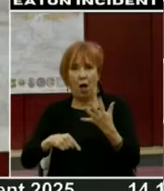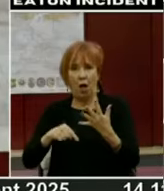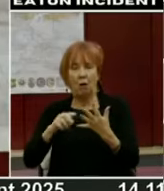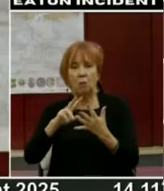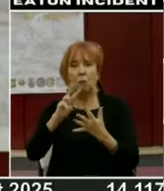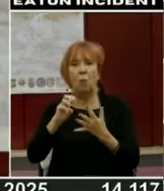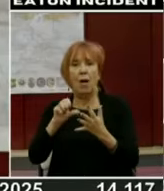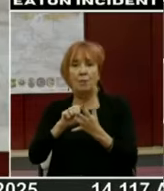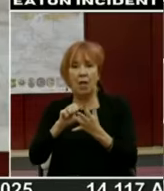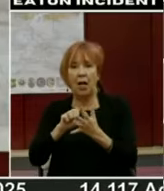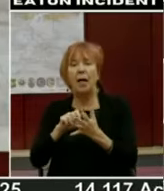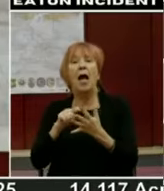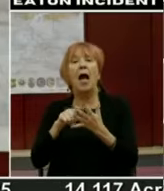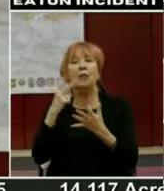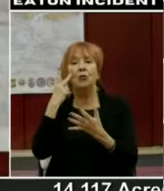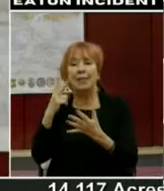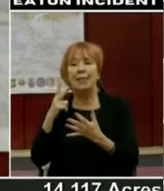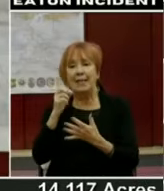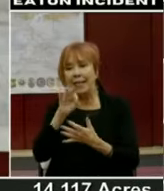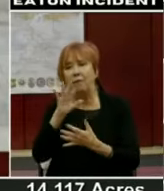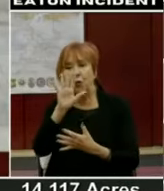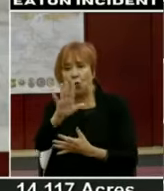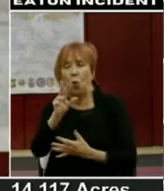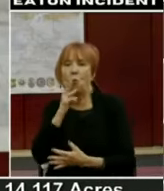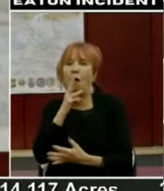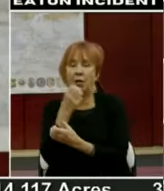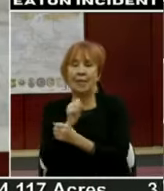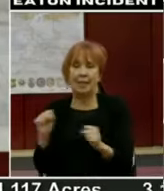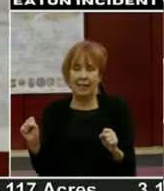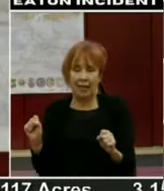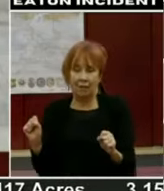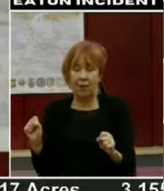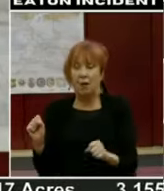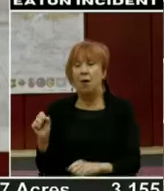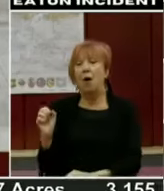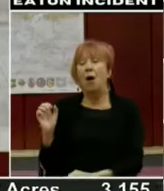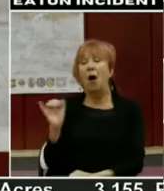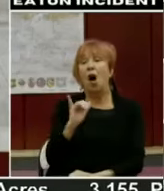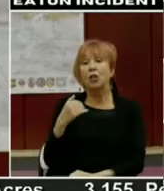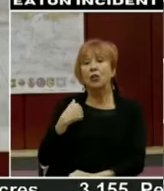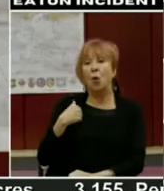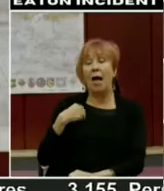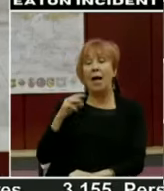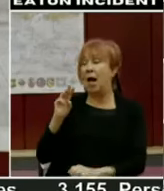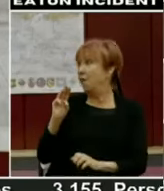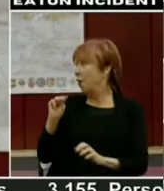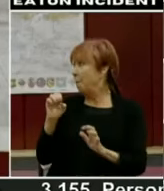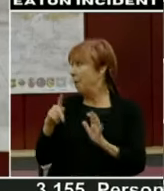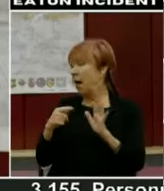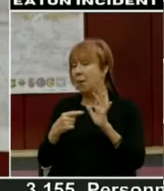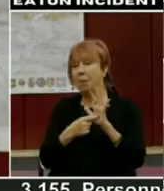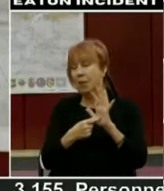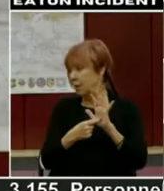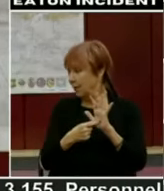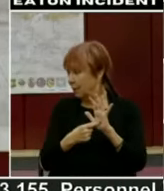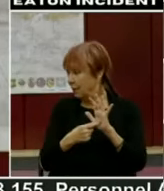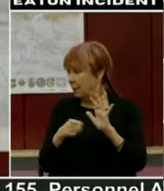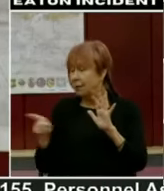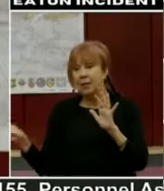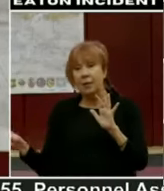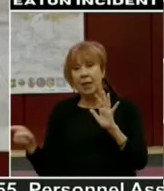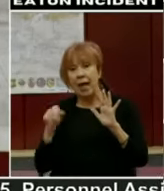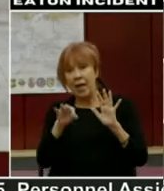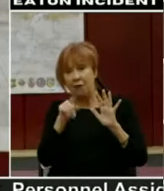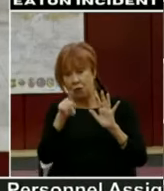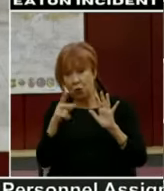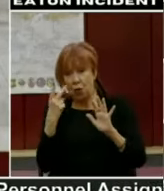not the water is safe for use at this time. I've also brought a convenient map here at the bottom. If you're in Altadena and you see